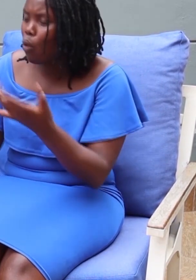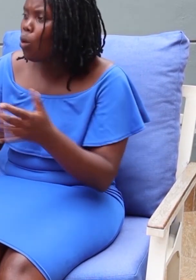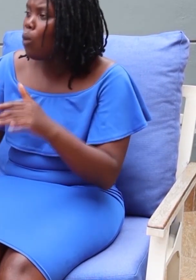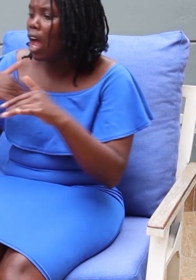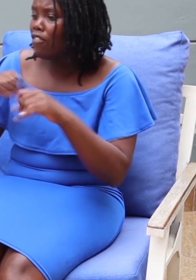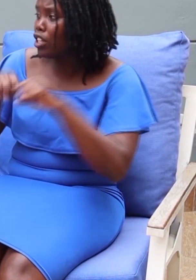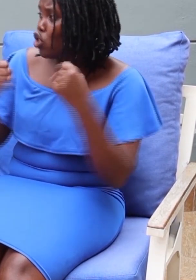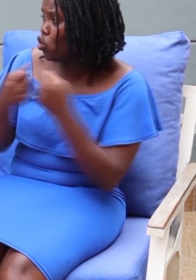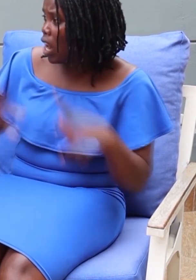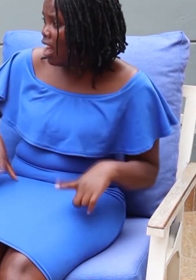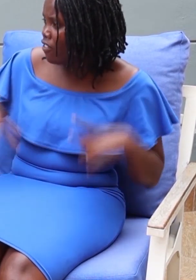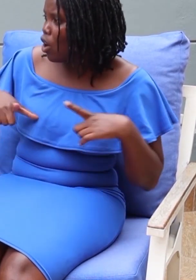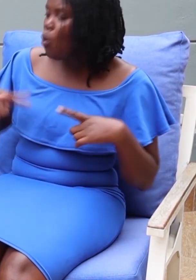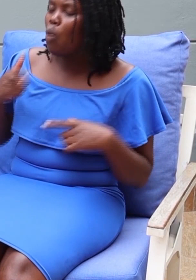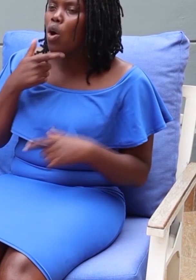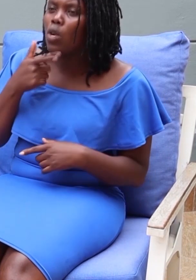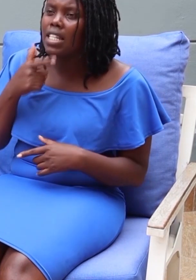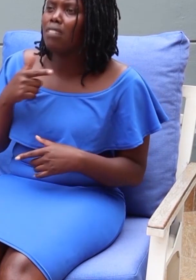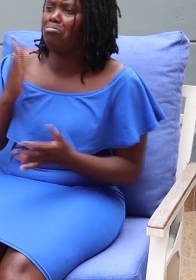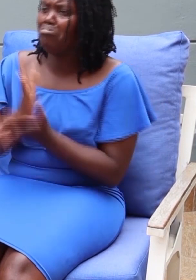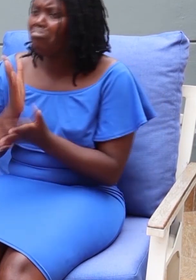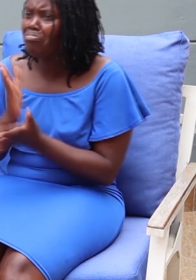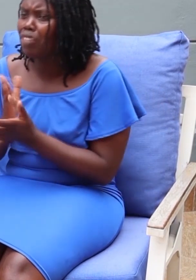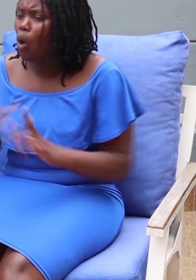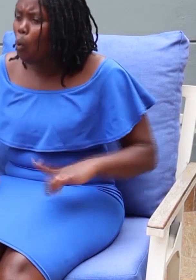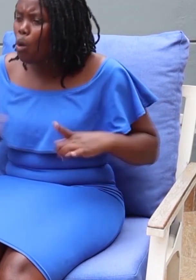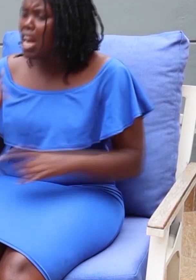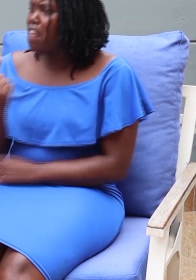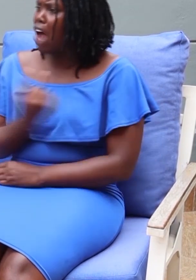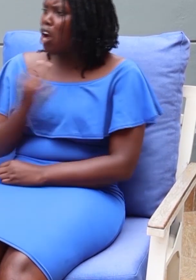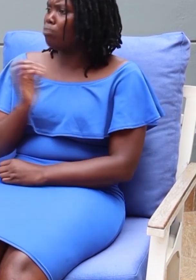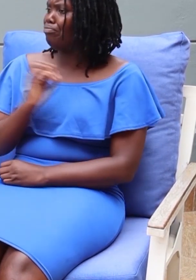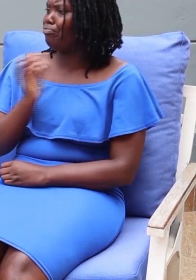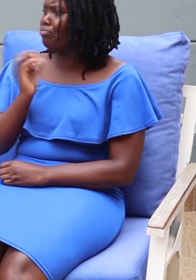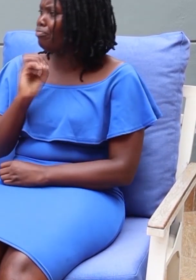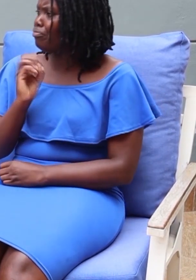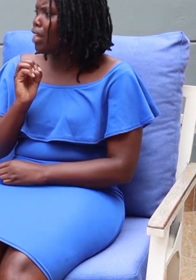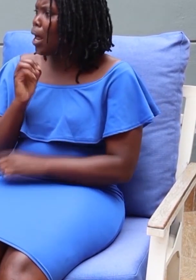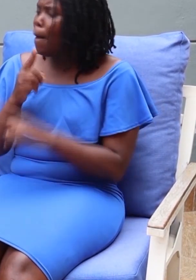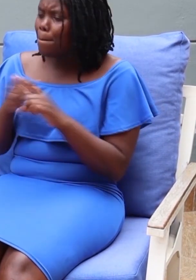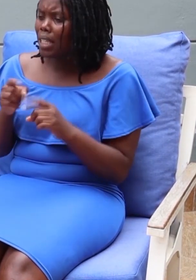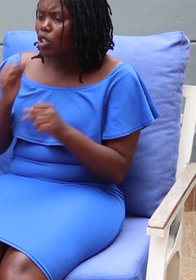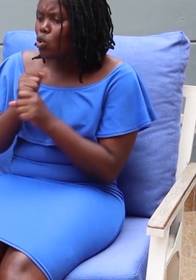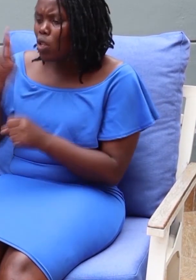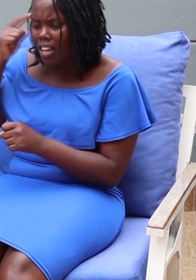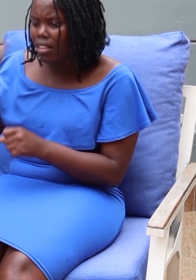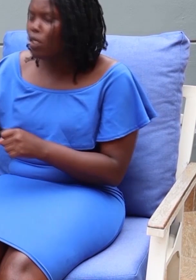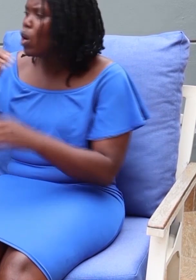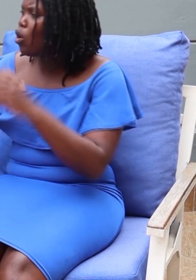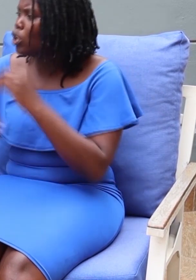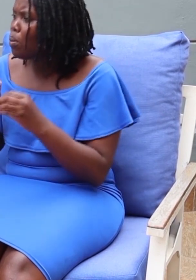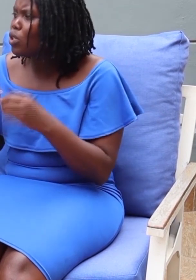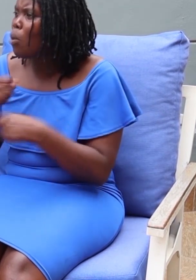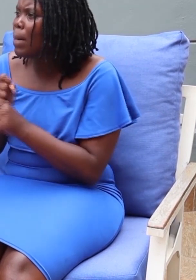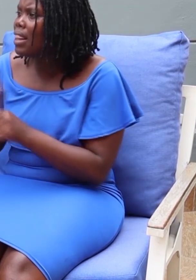that will this fill the gap that has left in the society? So, do you think